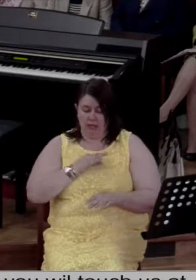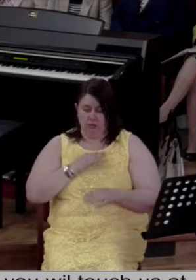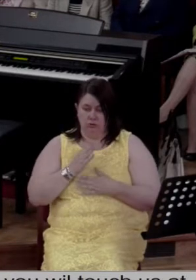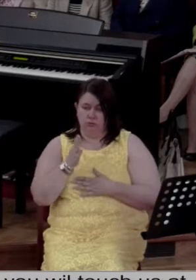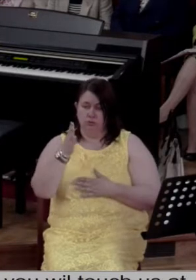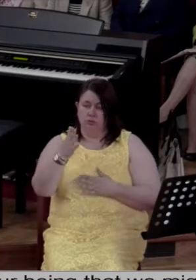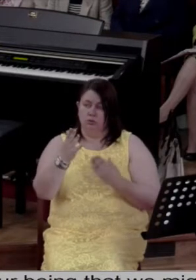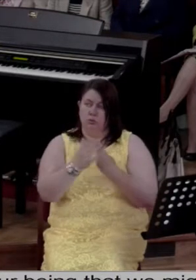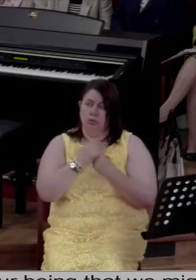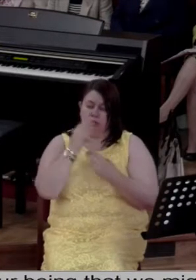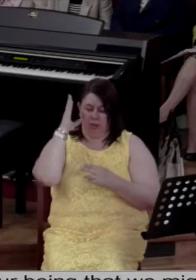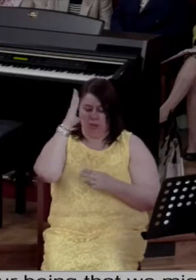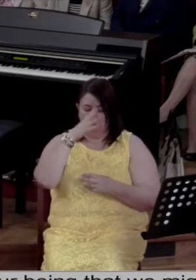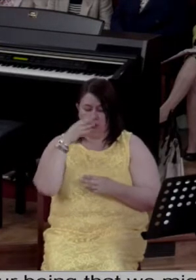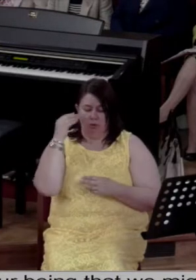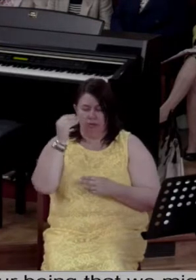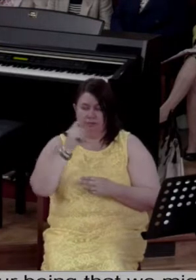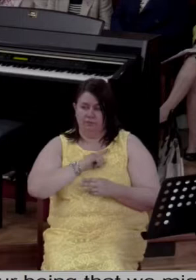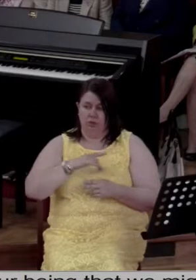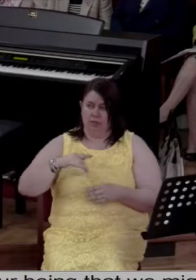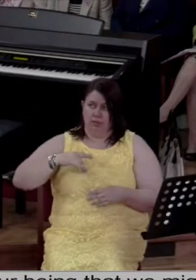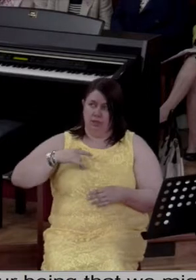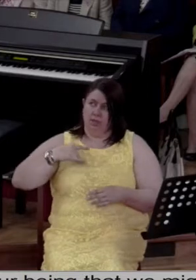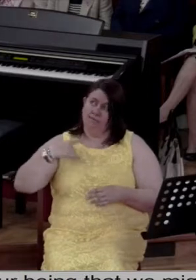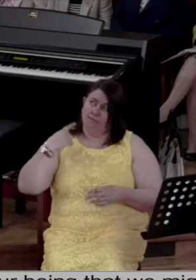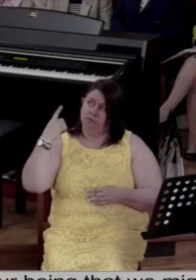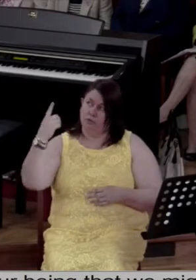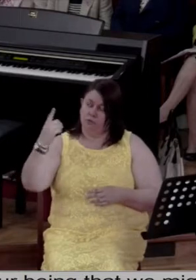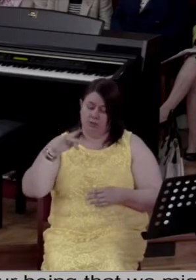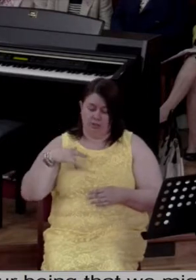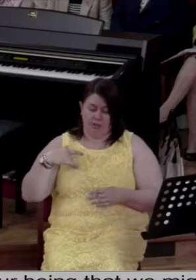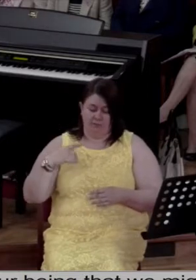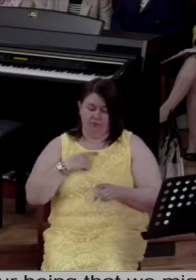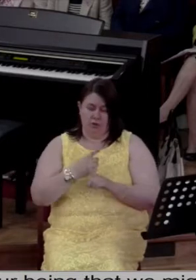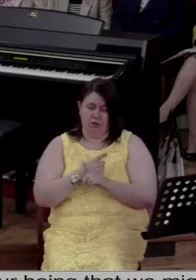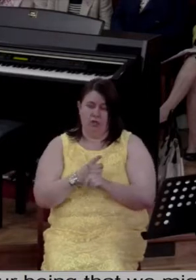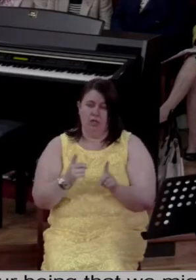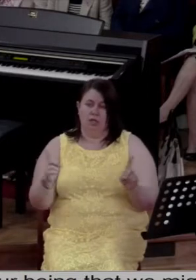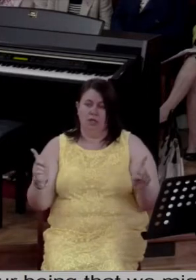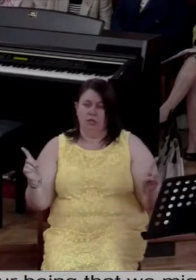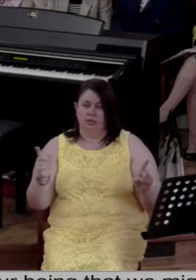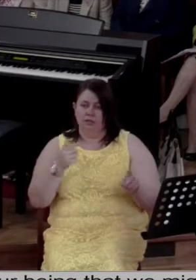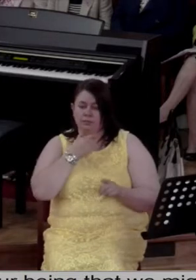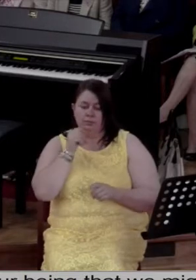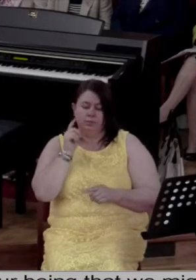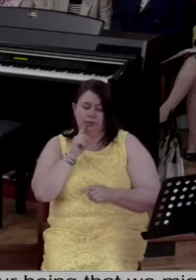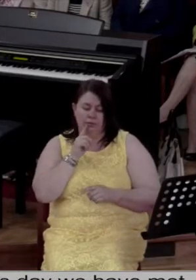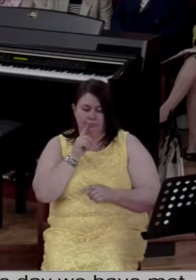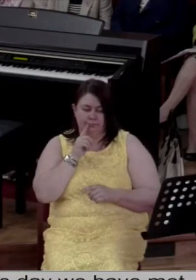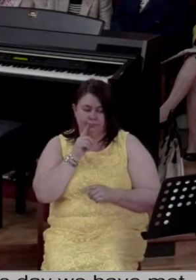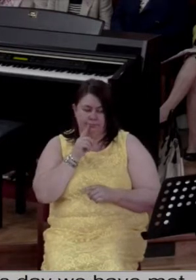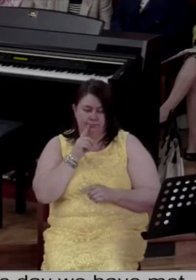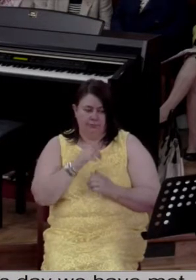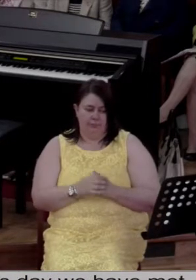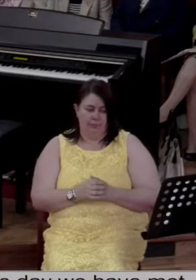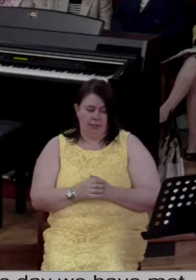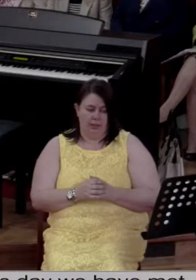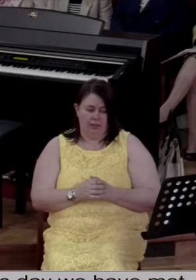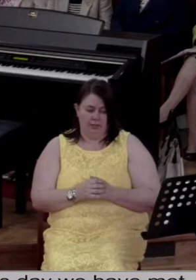Spirit, to live for you and for others. Forgive us that so often we come to